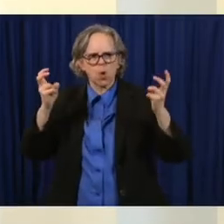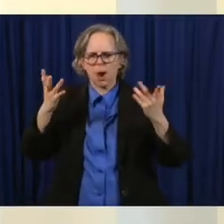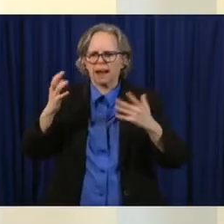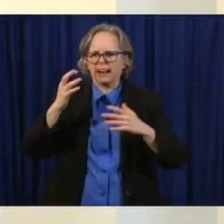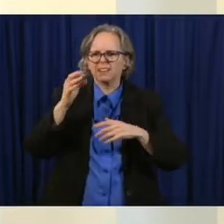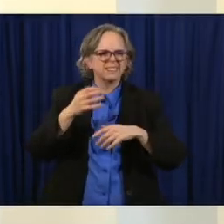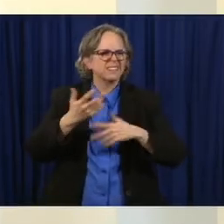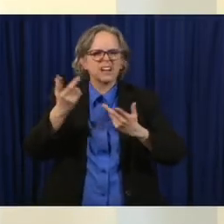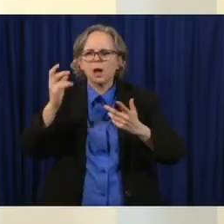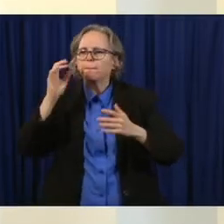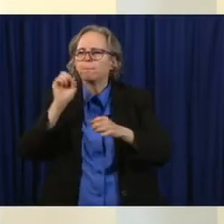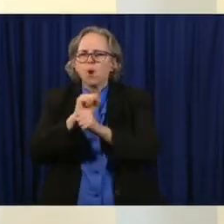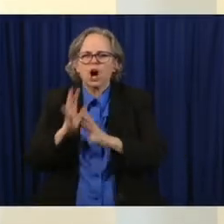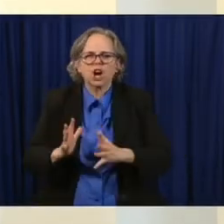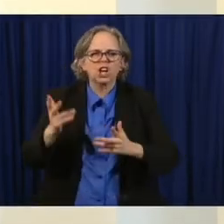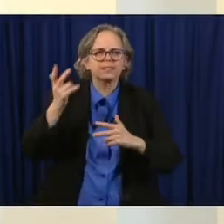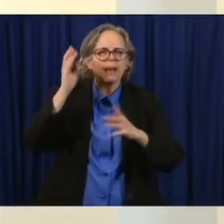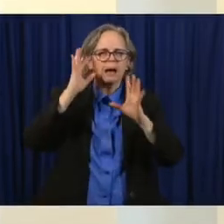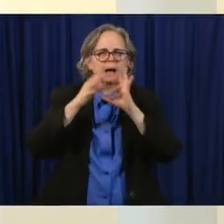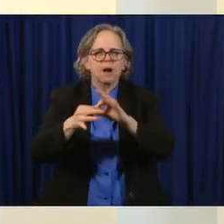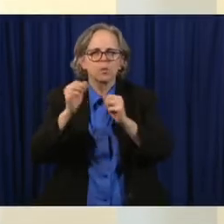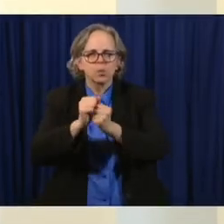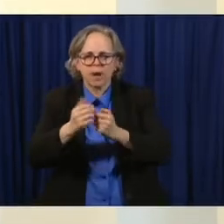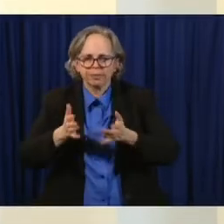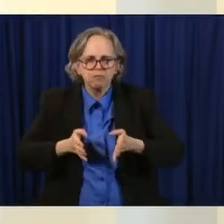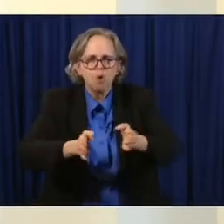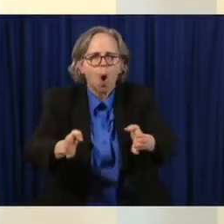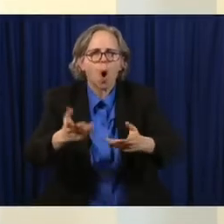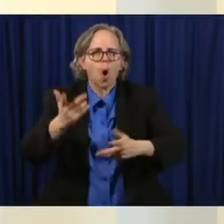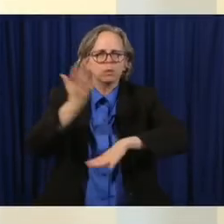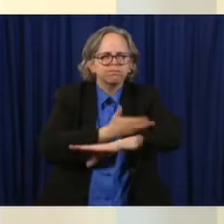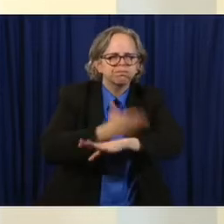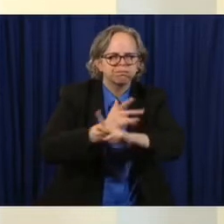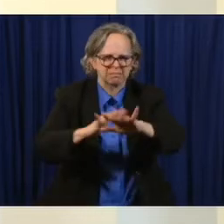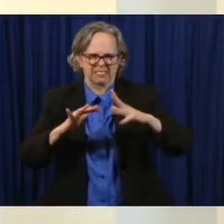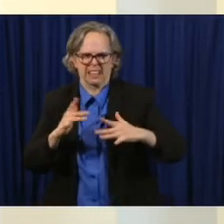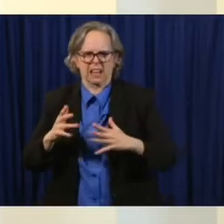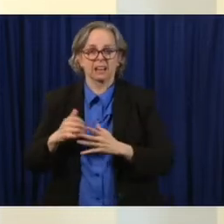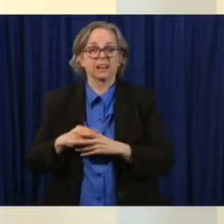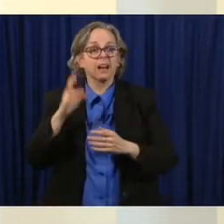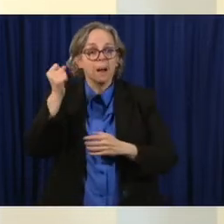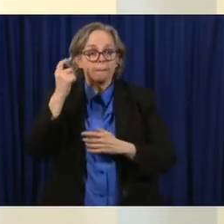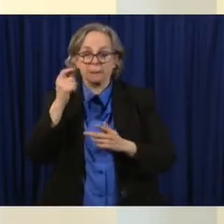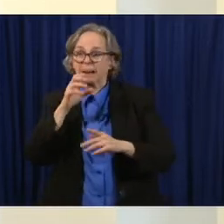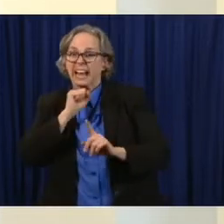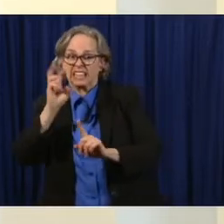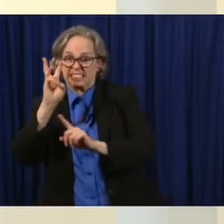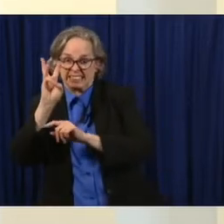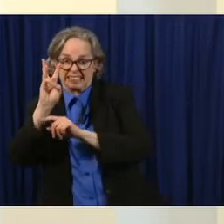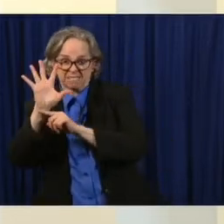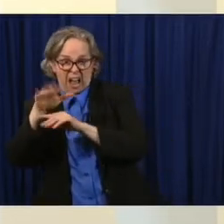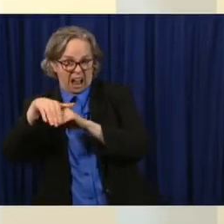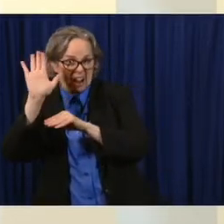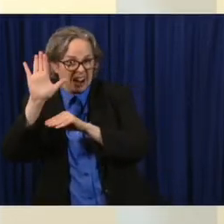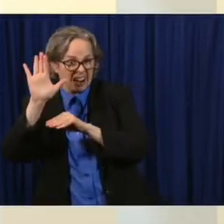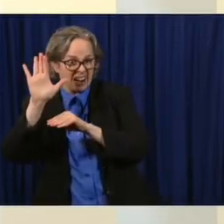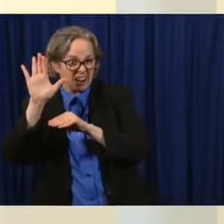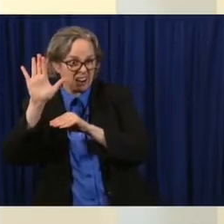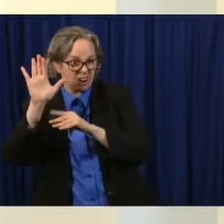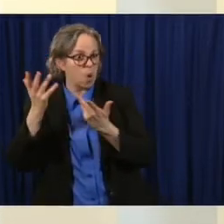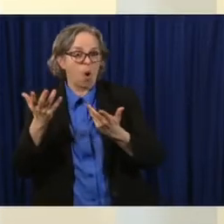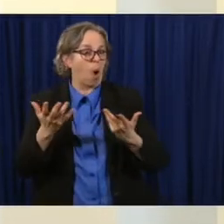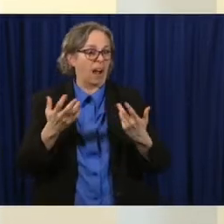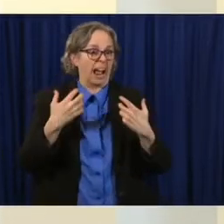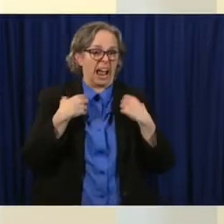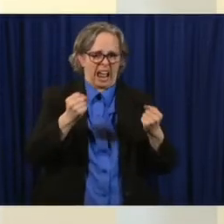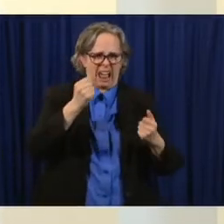People who are 65 and older because they're very high risk, and all of those with underlying complicated medical conditions. We have